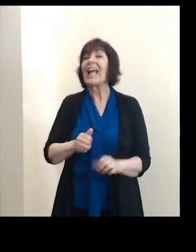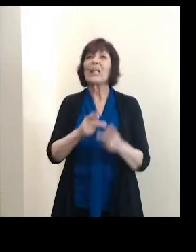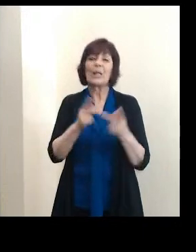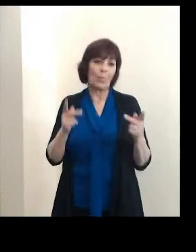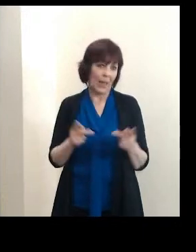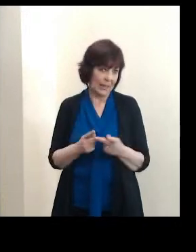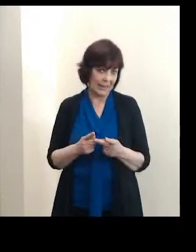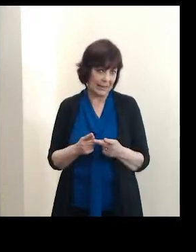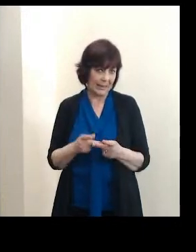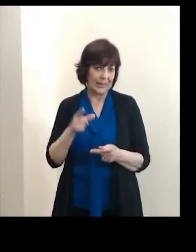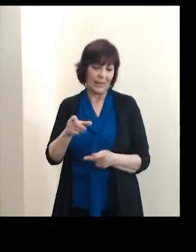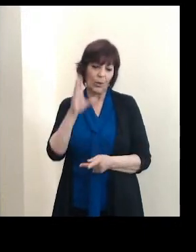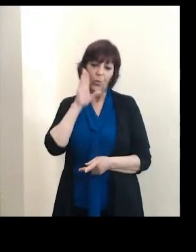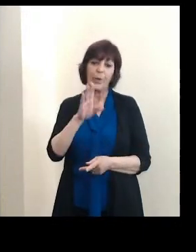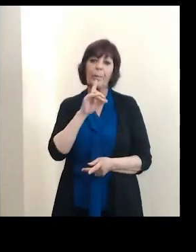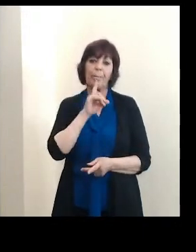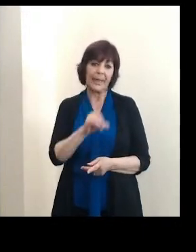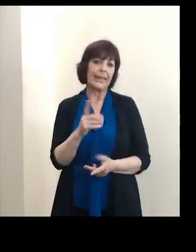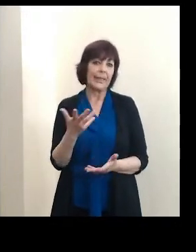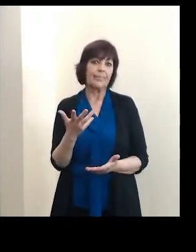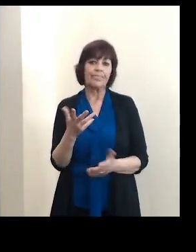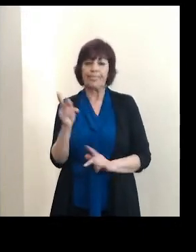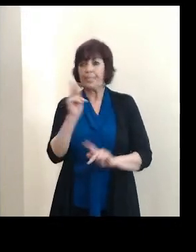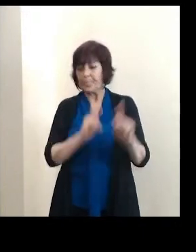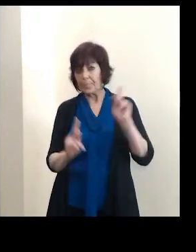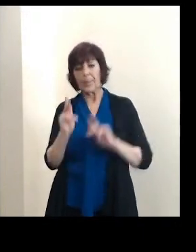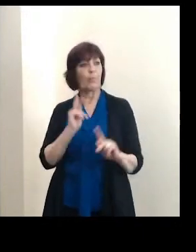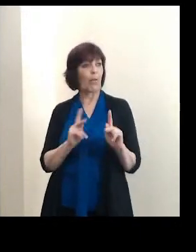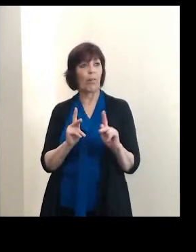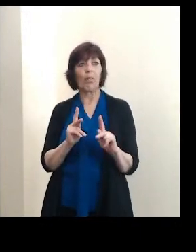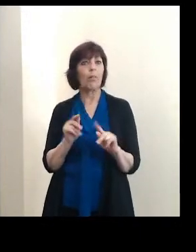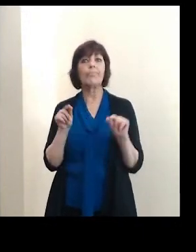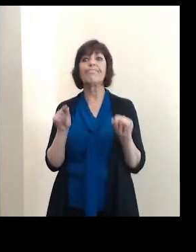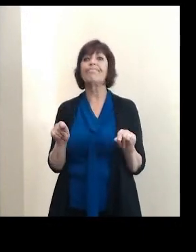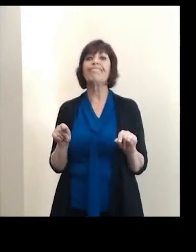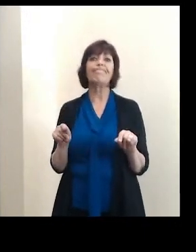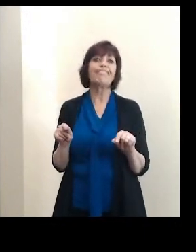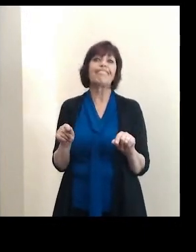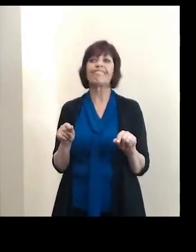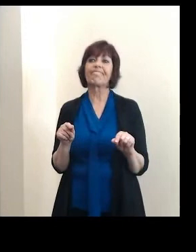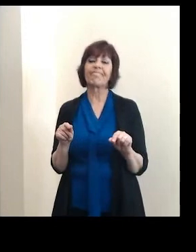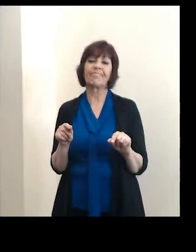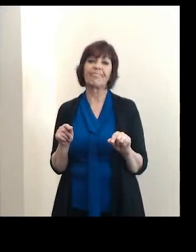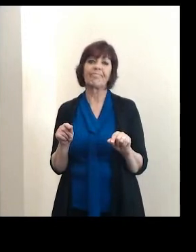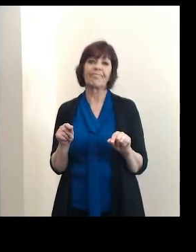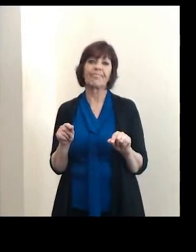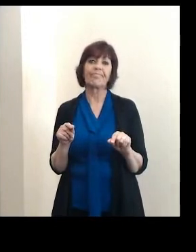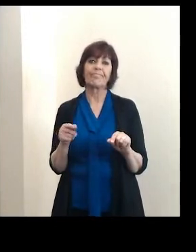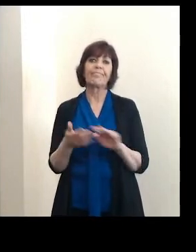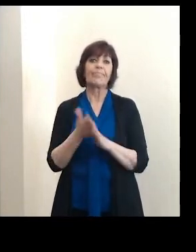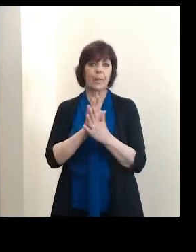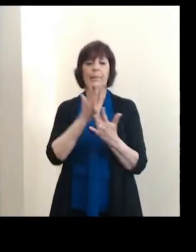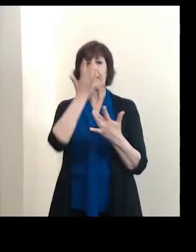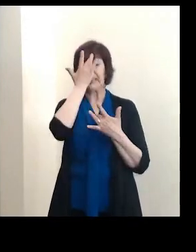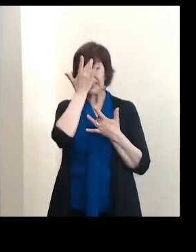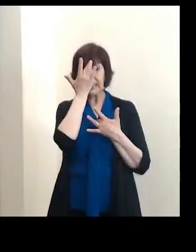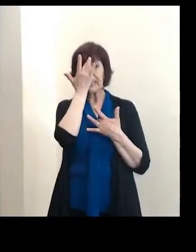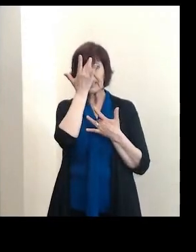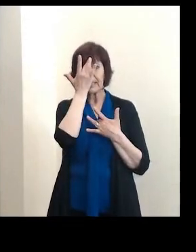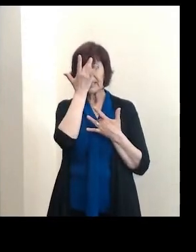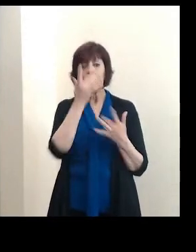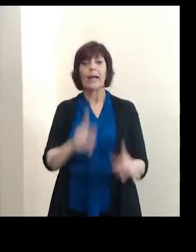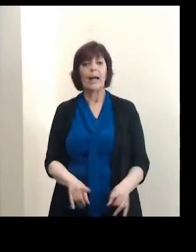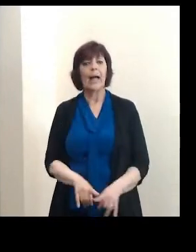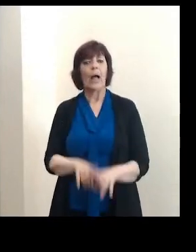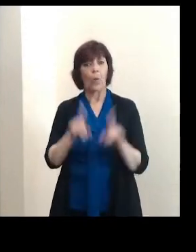Erie County, there are going to be people in a setting that do become infected with COVID-19.